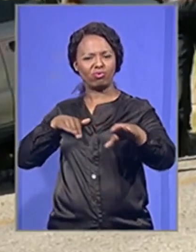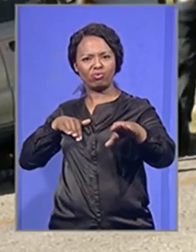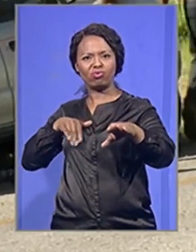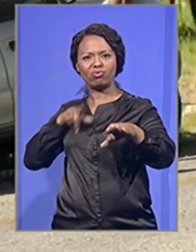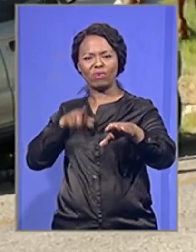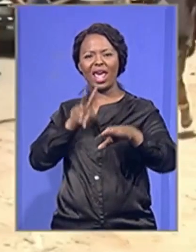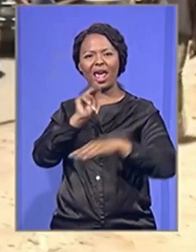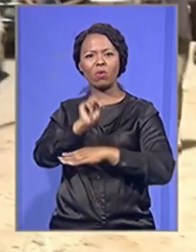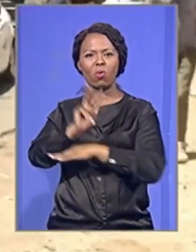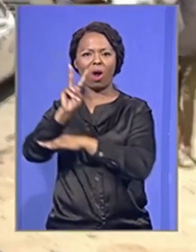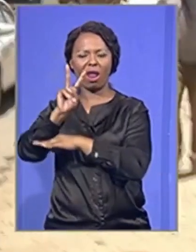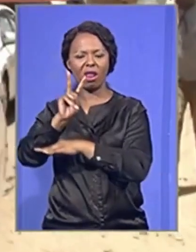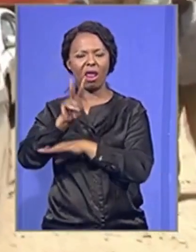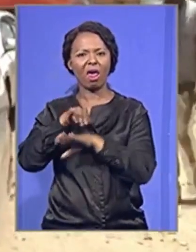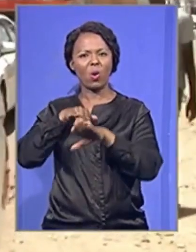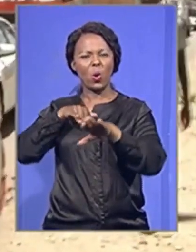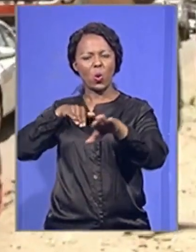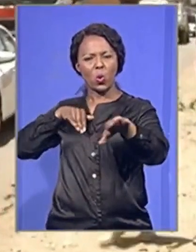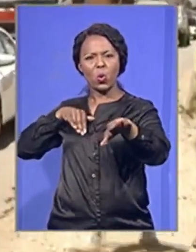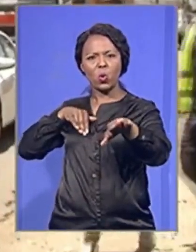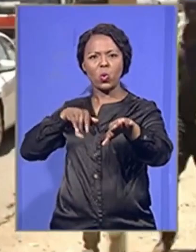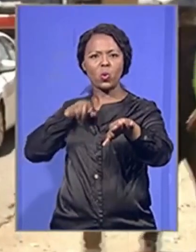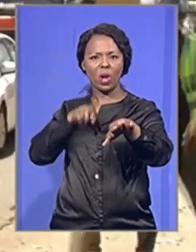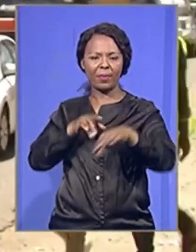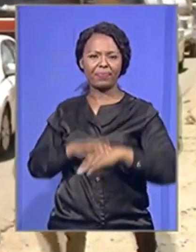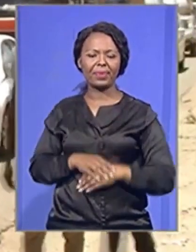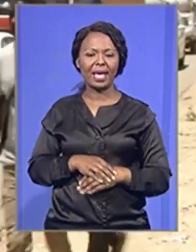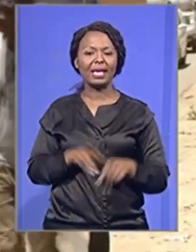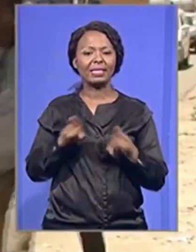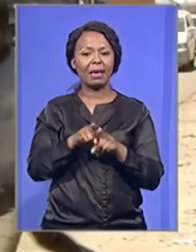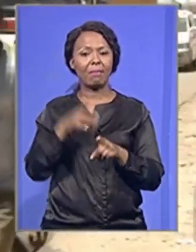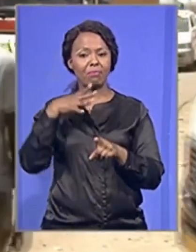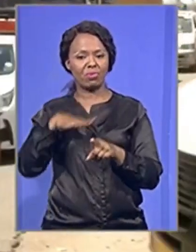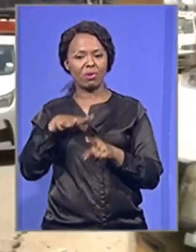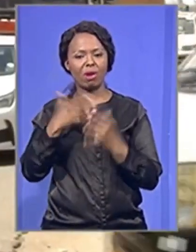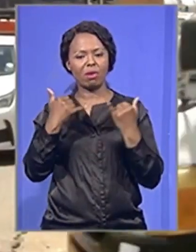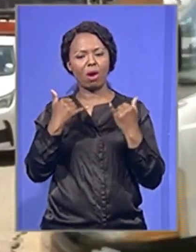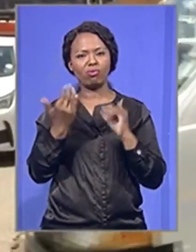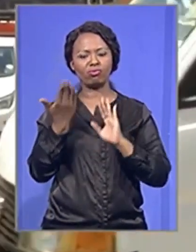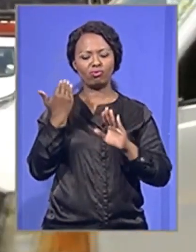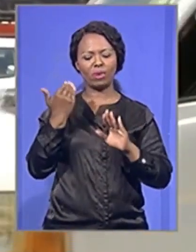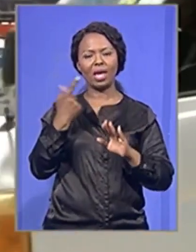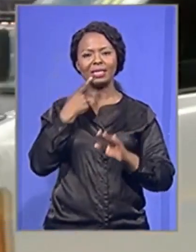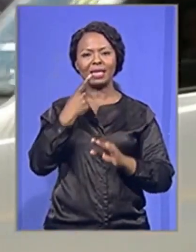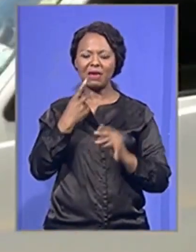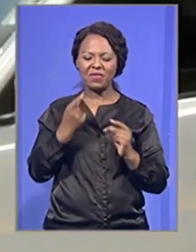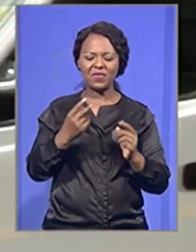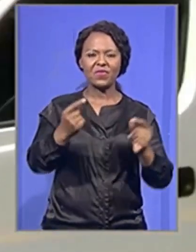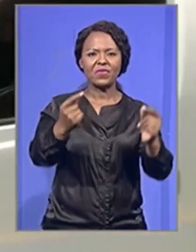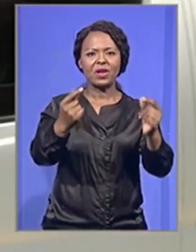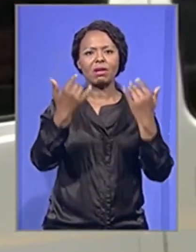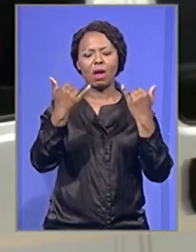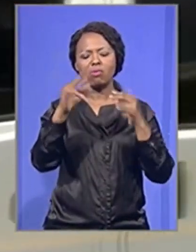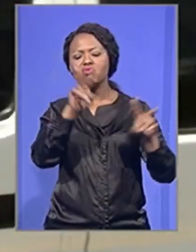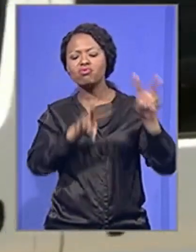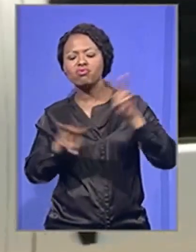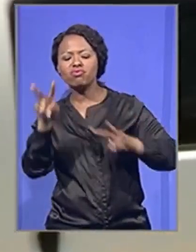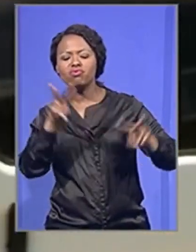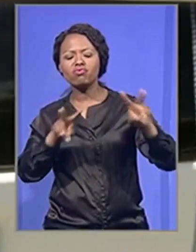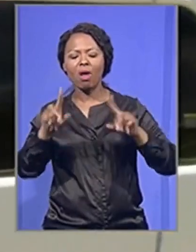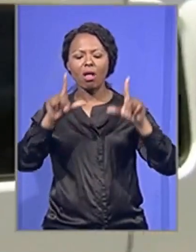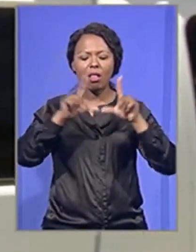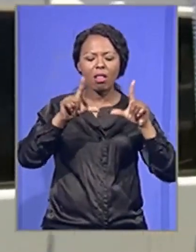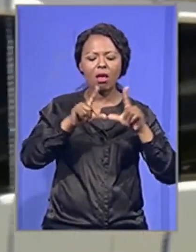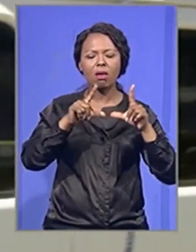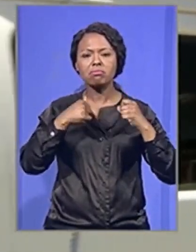lephefo N1 ka go le lengwe ba ditirelo tša metšhelo ba re ba logile maano a go potlakiša lenaneo la go lekola mangwalo